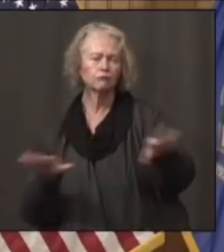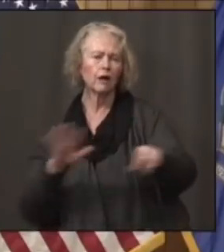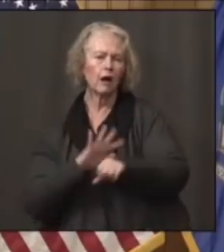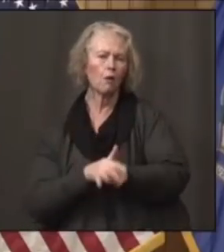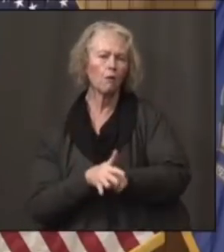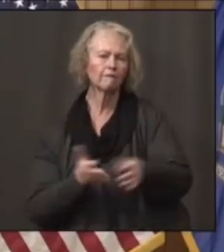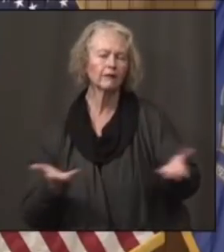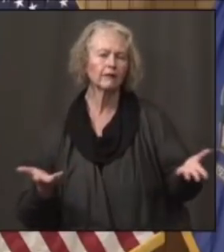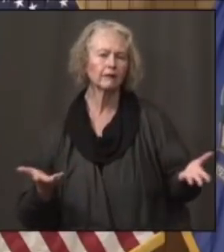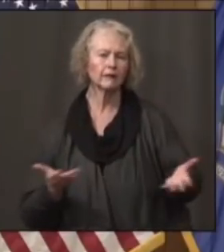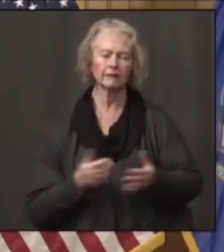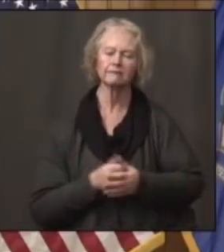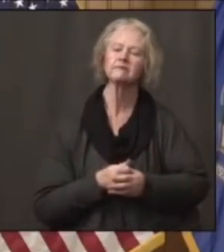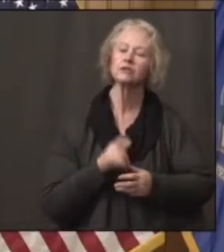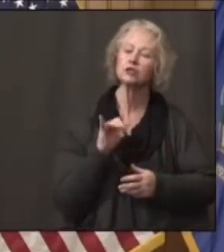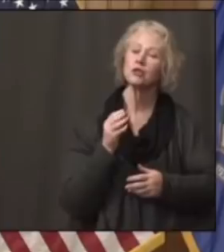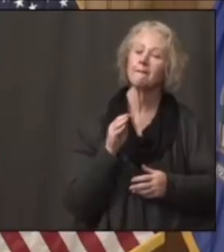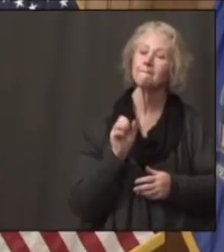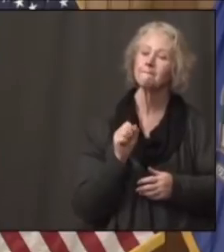James, do you want to take that?